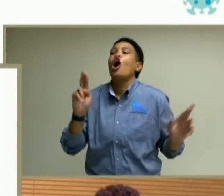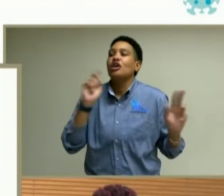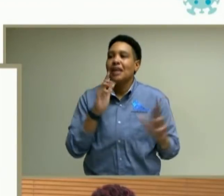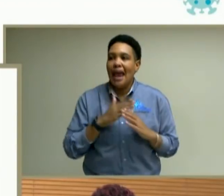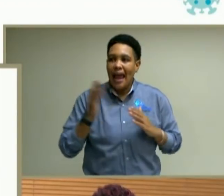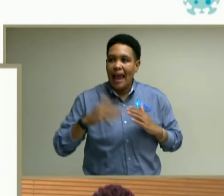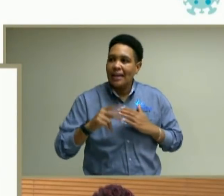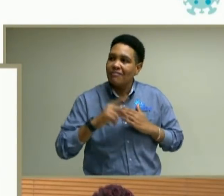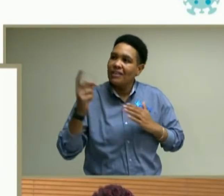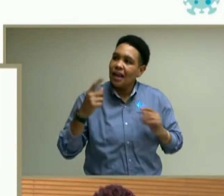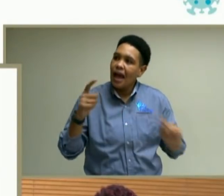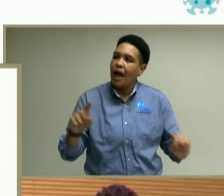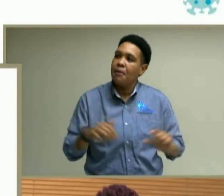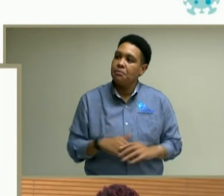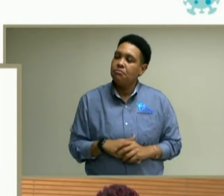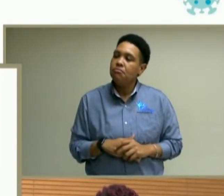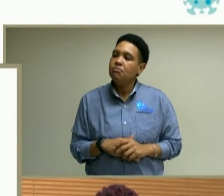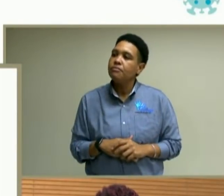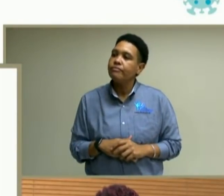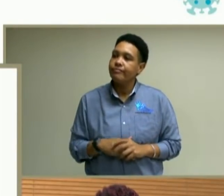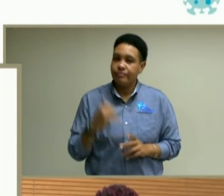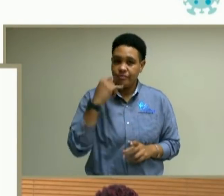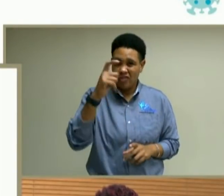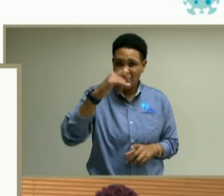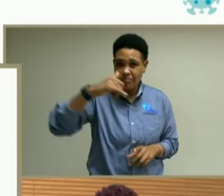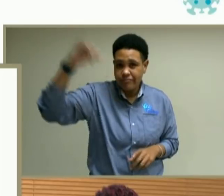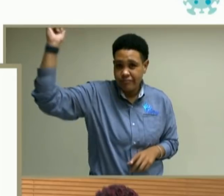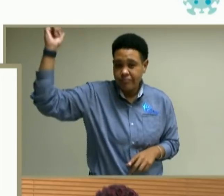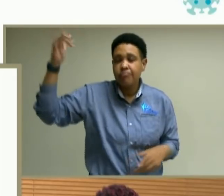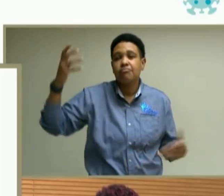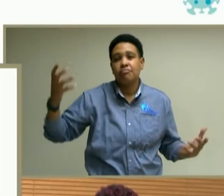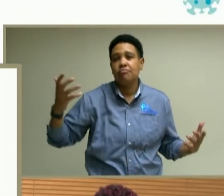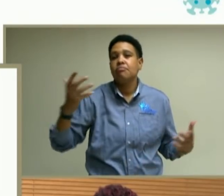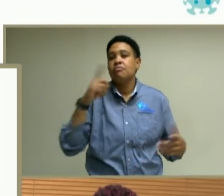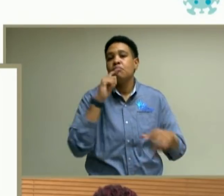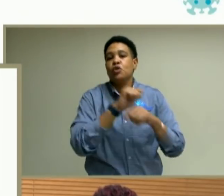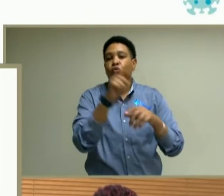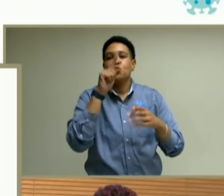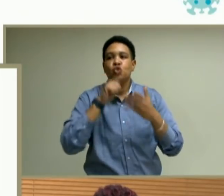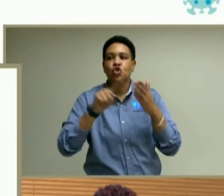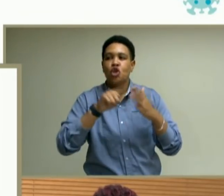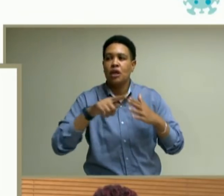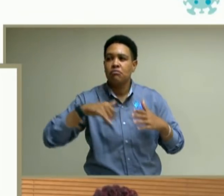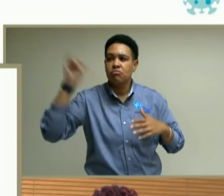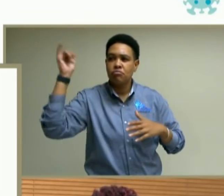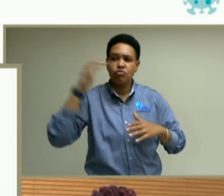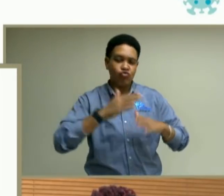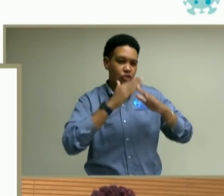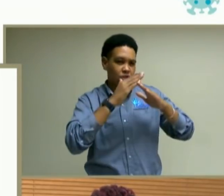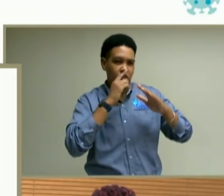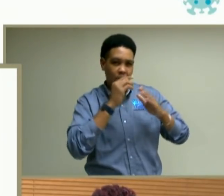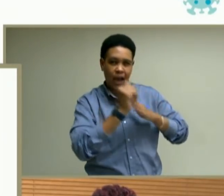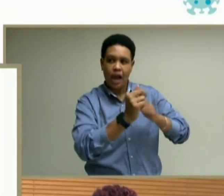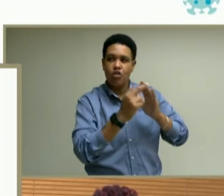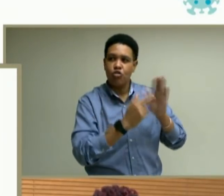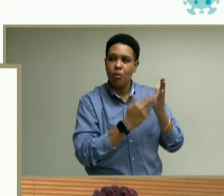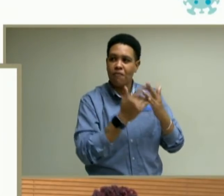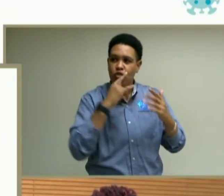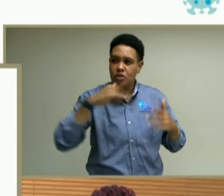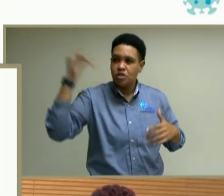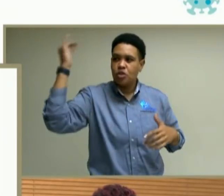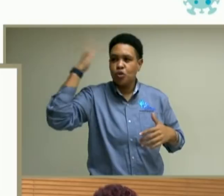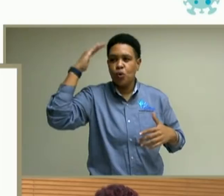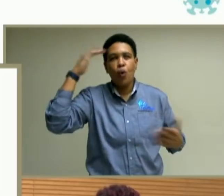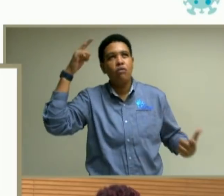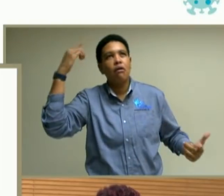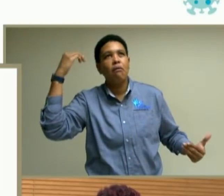the end of the day. If you have to travel overseas, make sure you check travel restrictions and guidelines before you travel so you know what